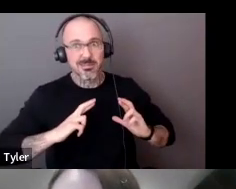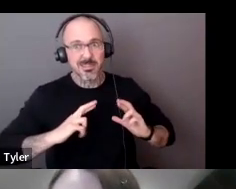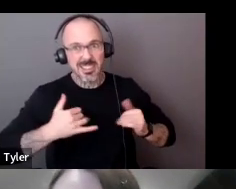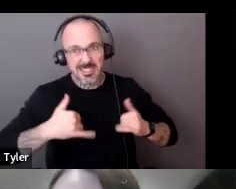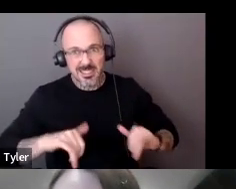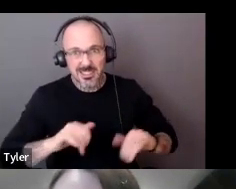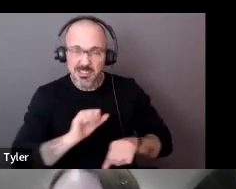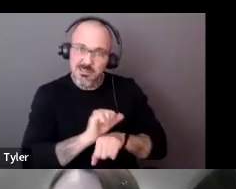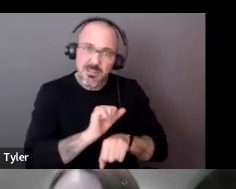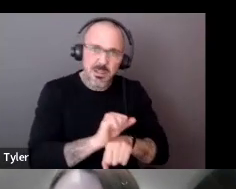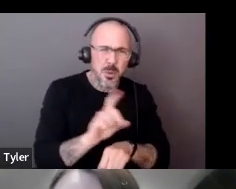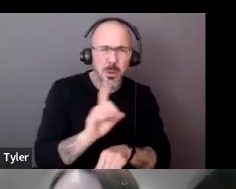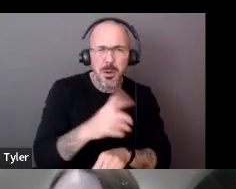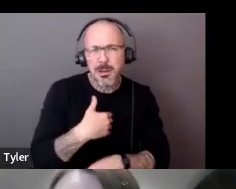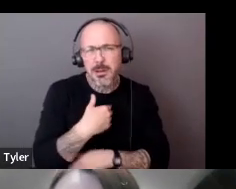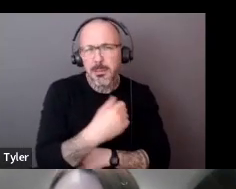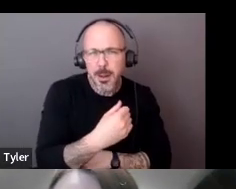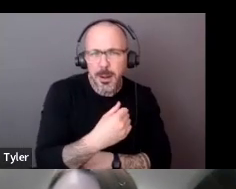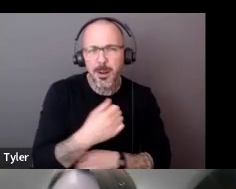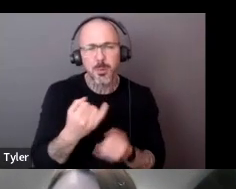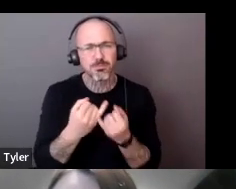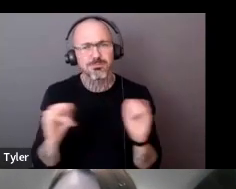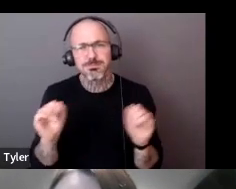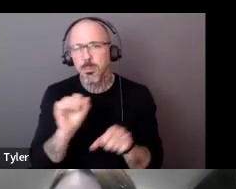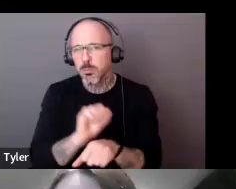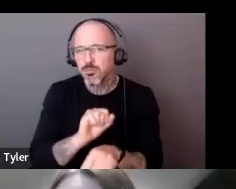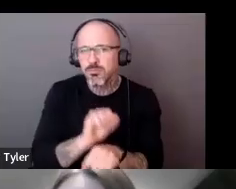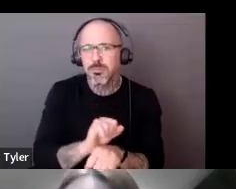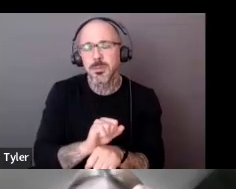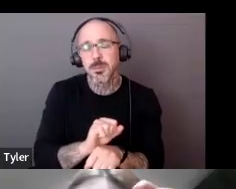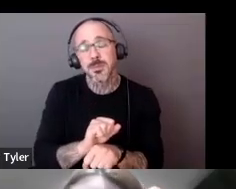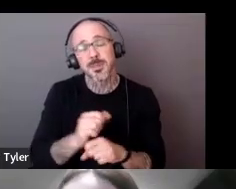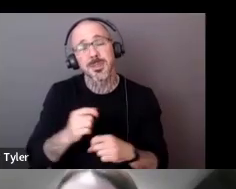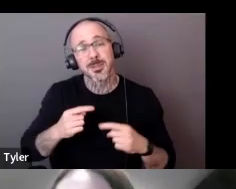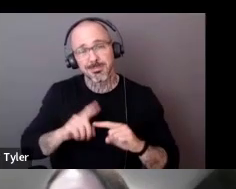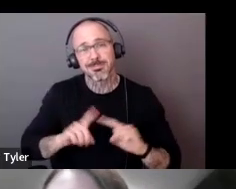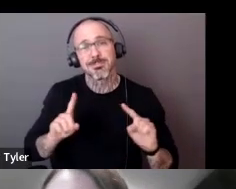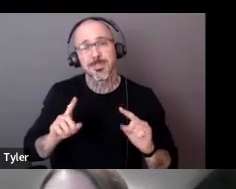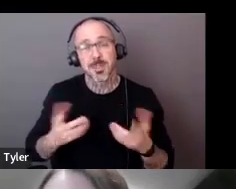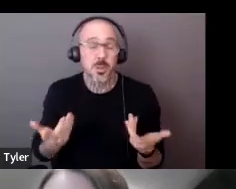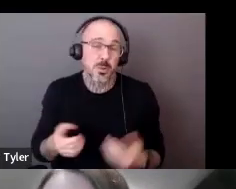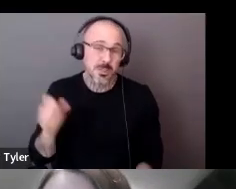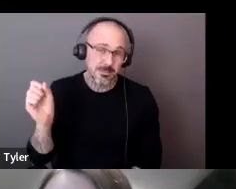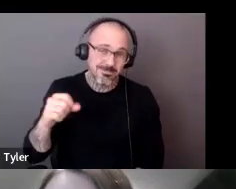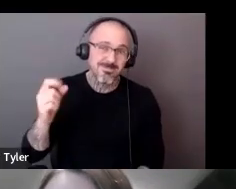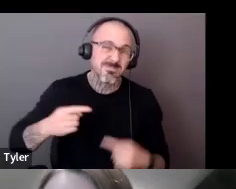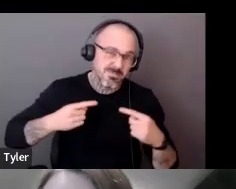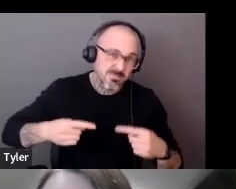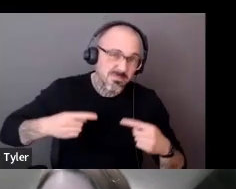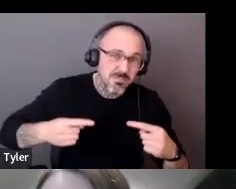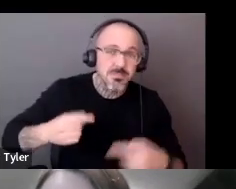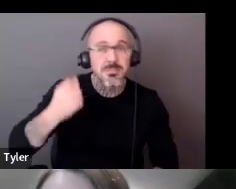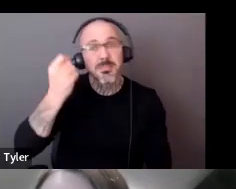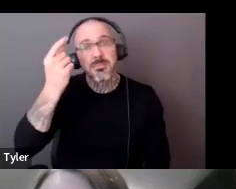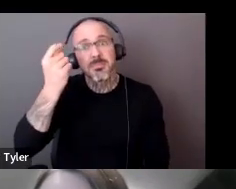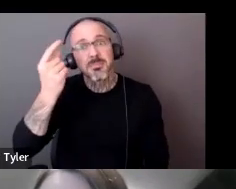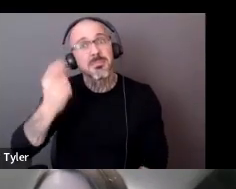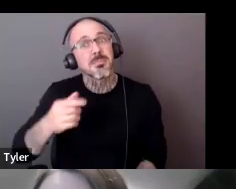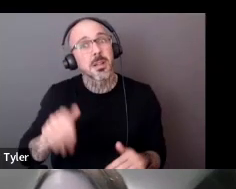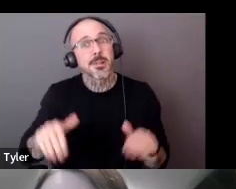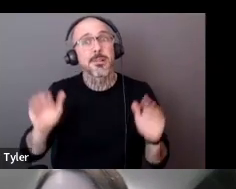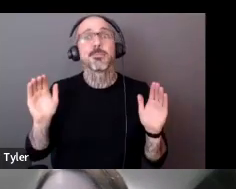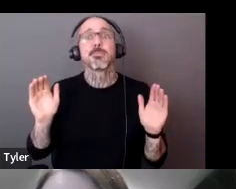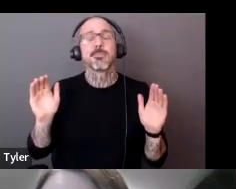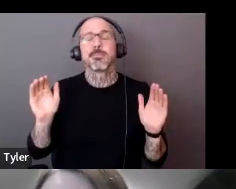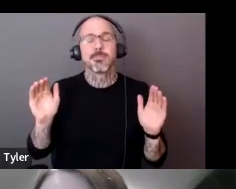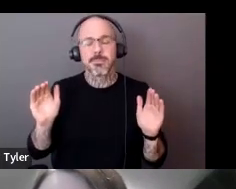But yeah, it's a struggle. But you just got to keep pressing on. That's all you can do. So I have hope,